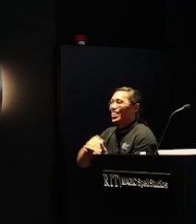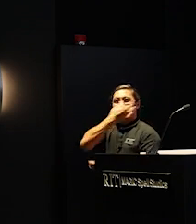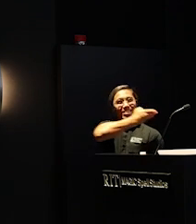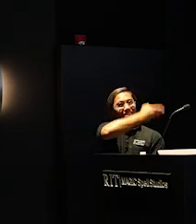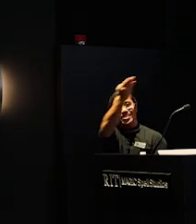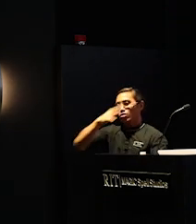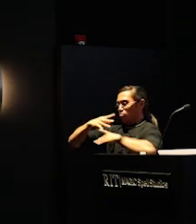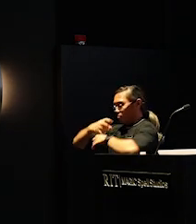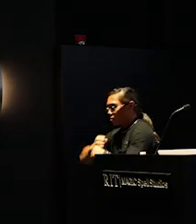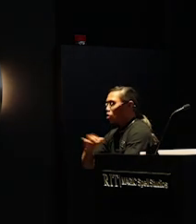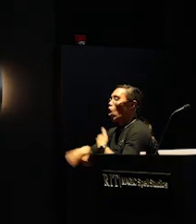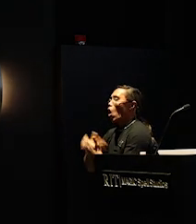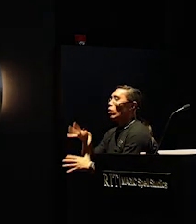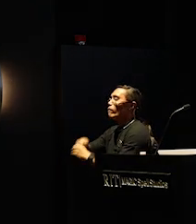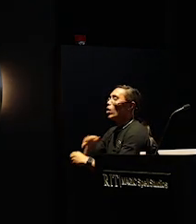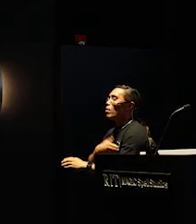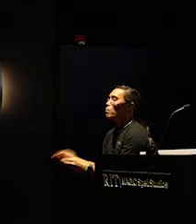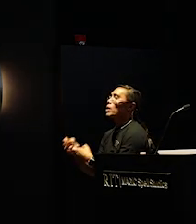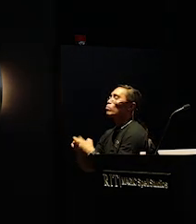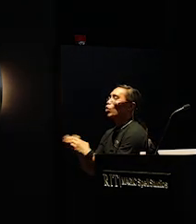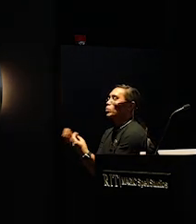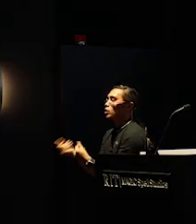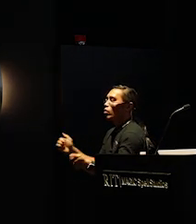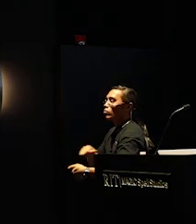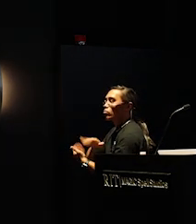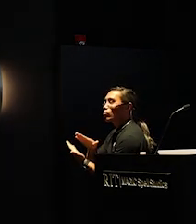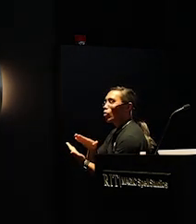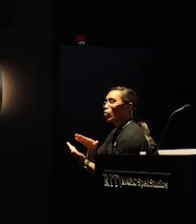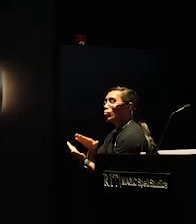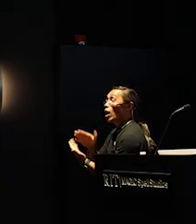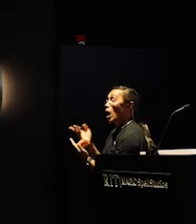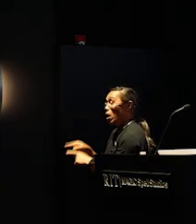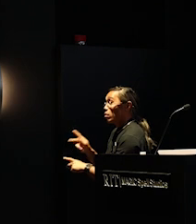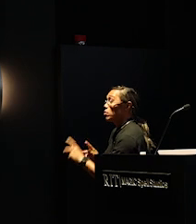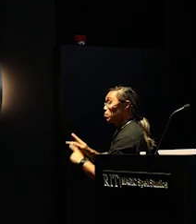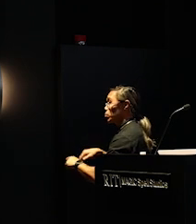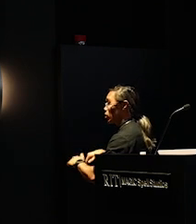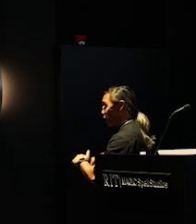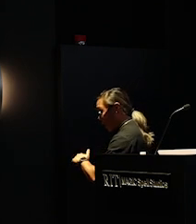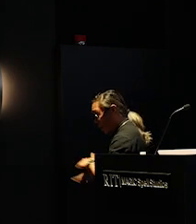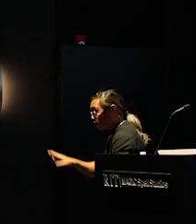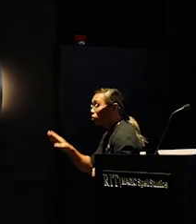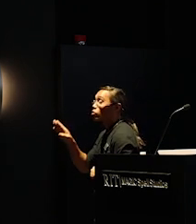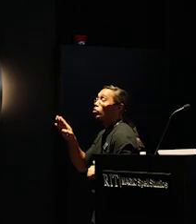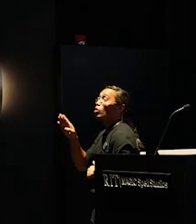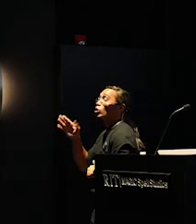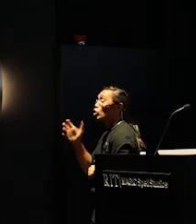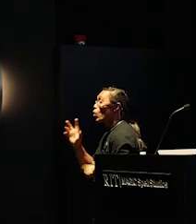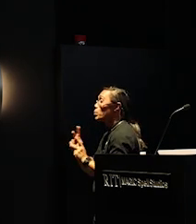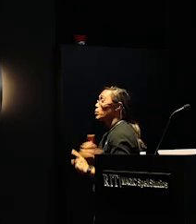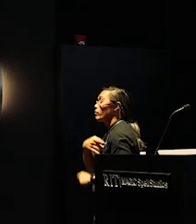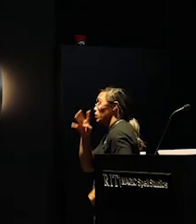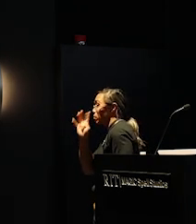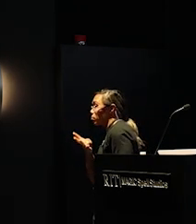hi to them. We don't want them to think that we don't want them to see them. I'm not even naturally that hospitable of a guy. It sounds